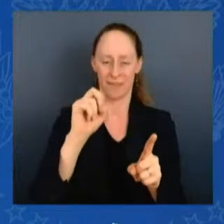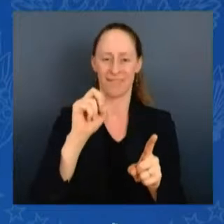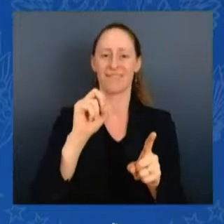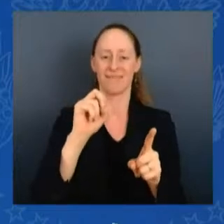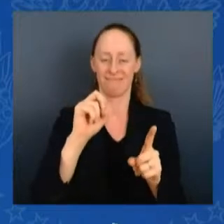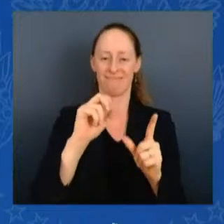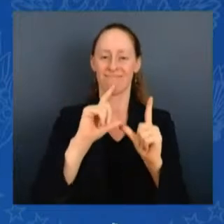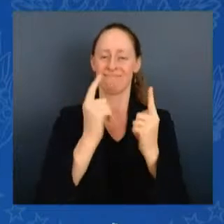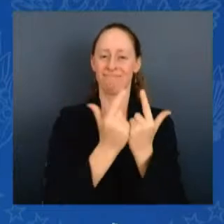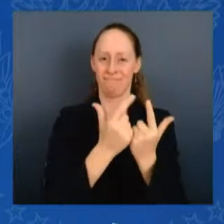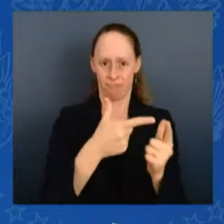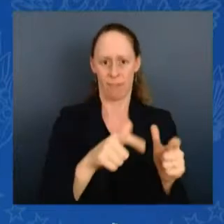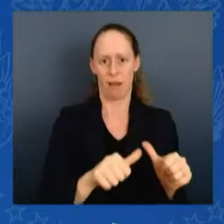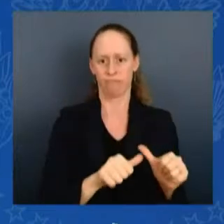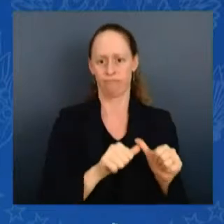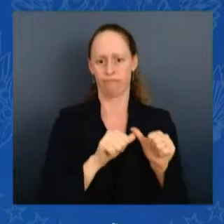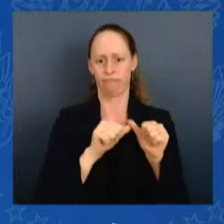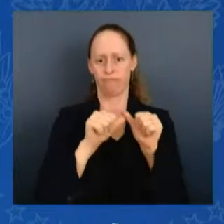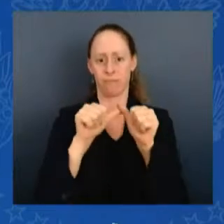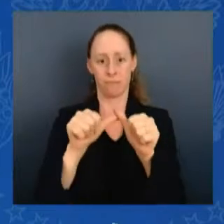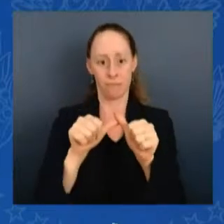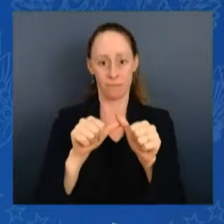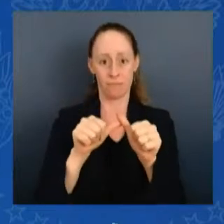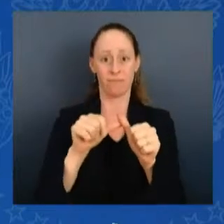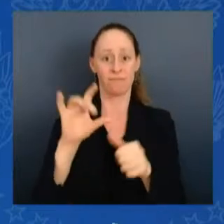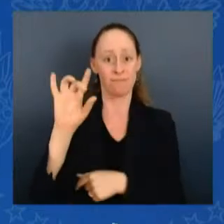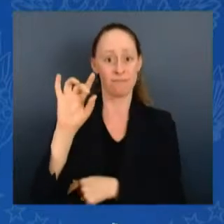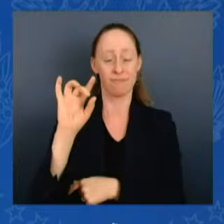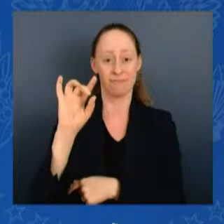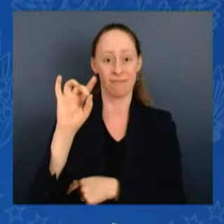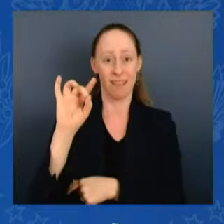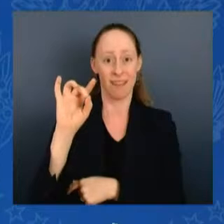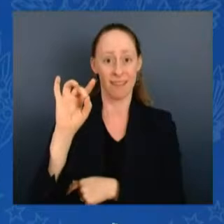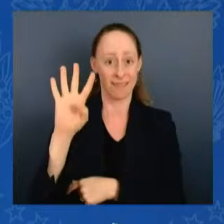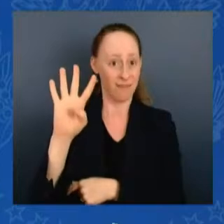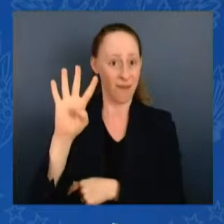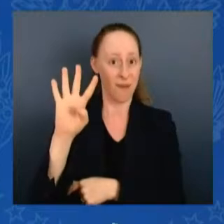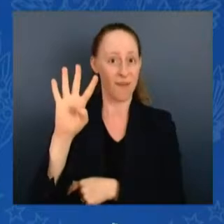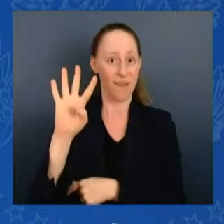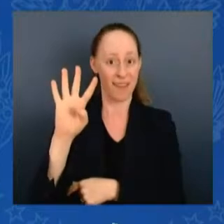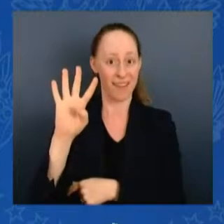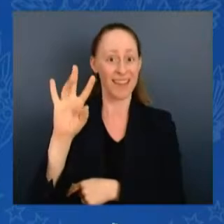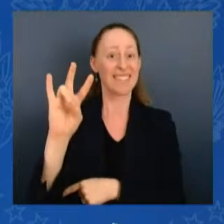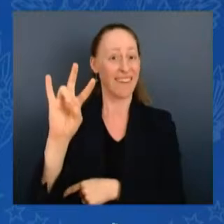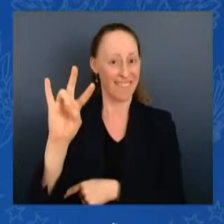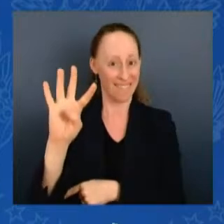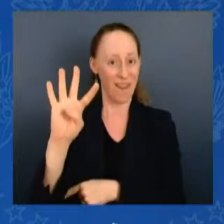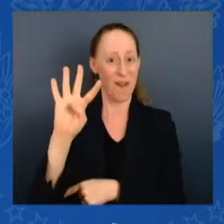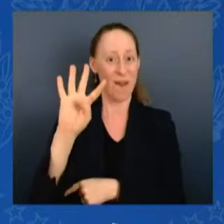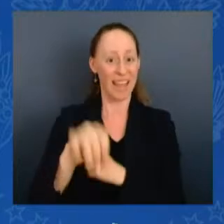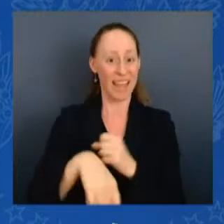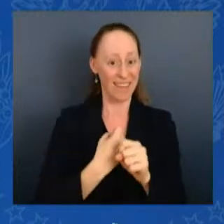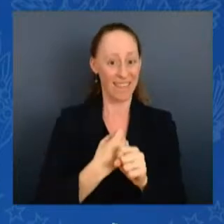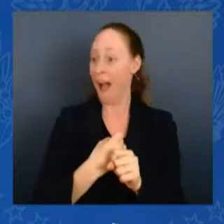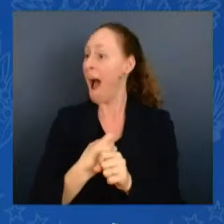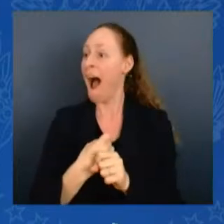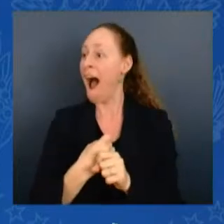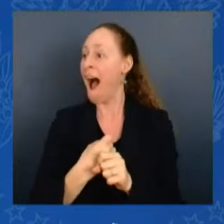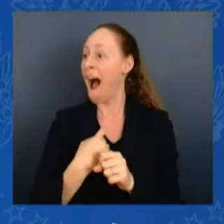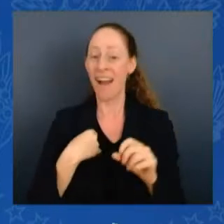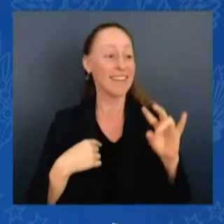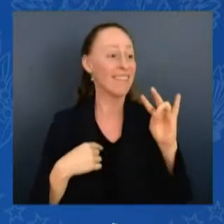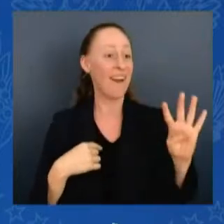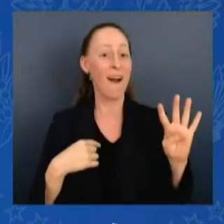74 years. So in this 75th anniversary of our alliance, we can